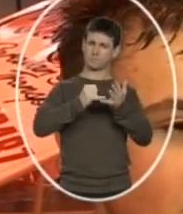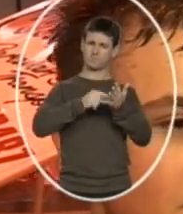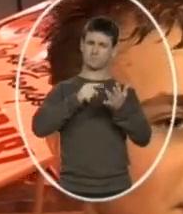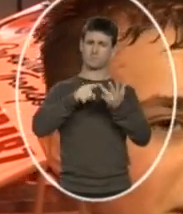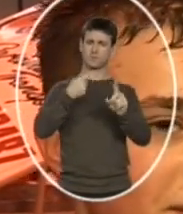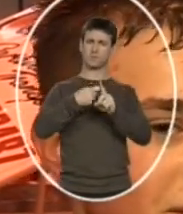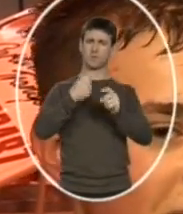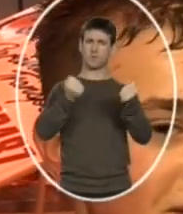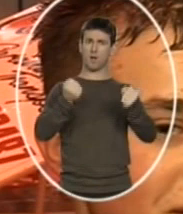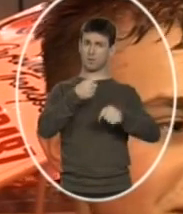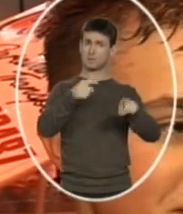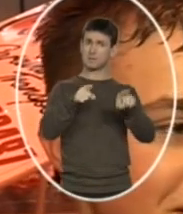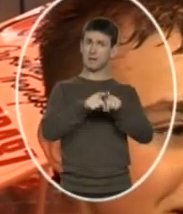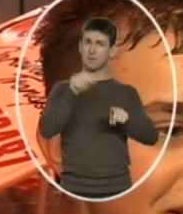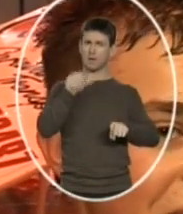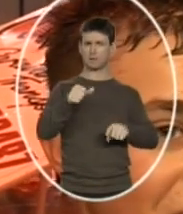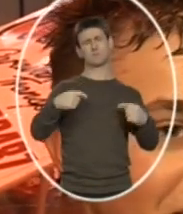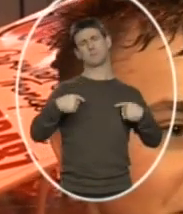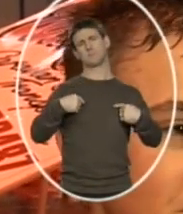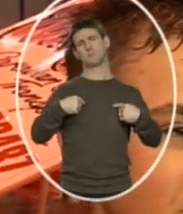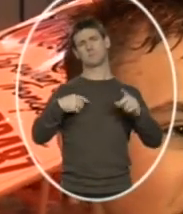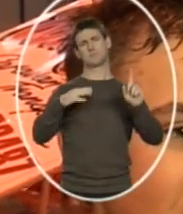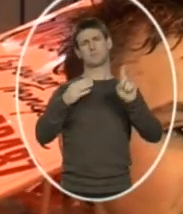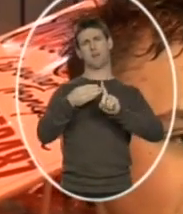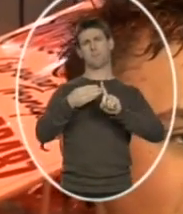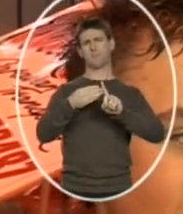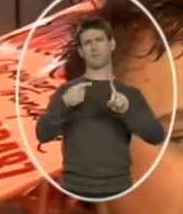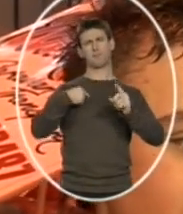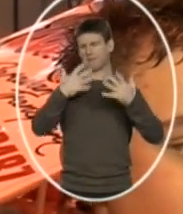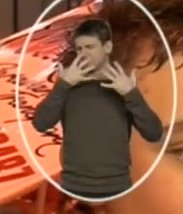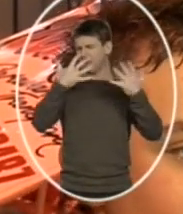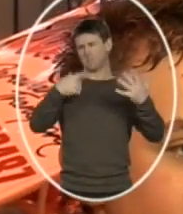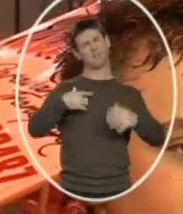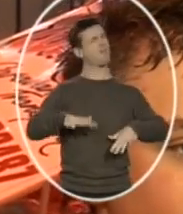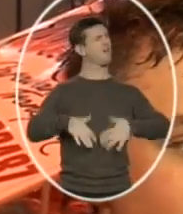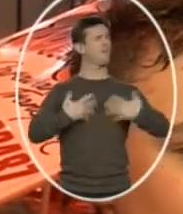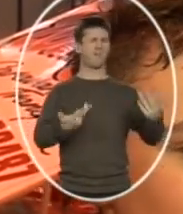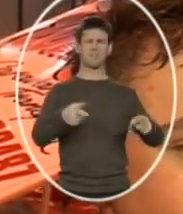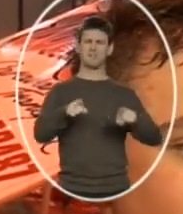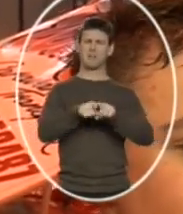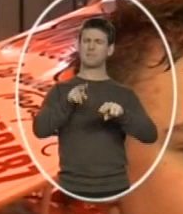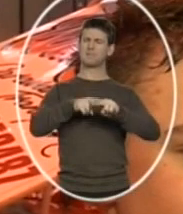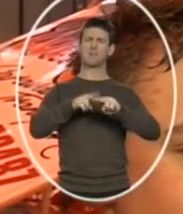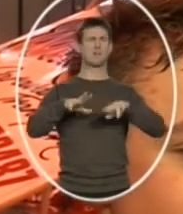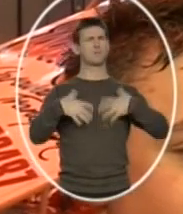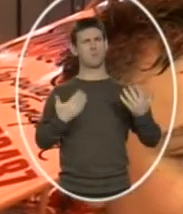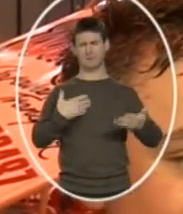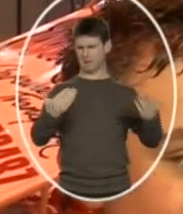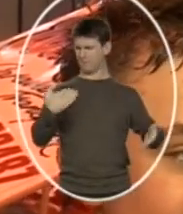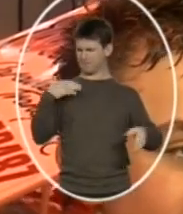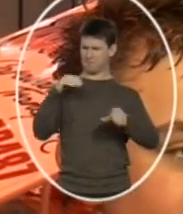I was told when I was about 10 to do it, but I didn't want to. But now I've come round to it a bit more, and it's not as scary as what it looks,